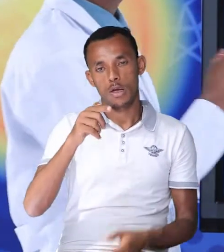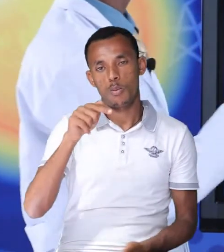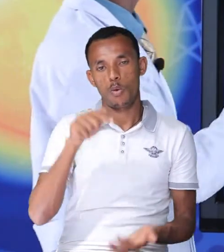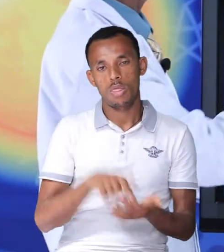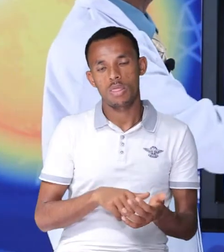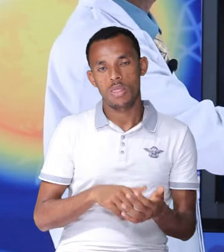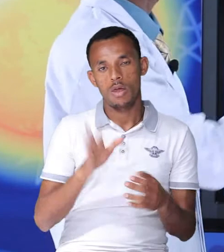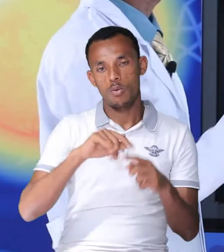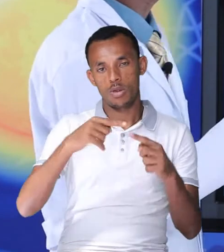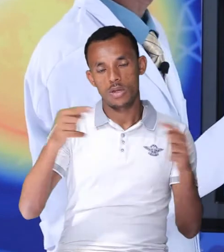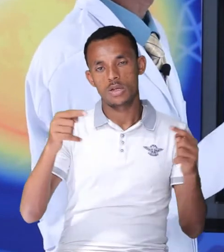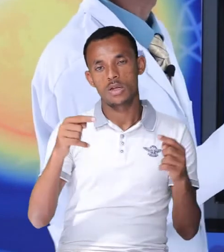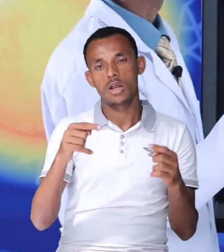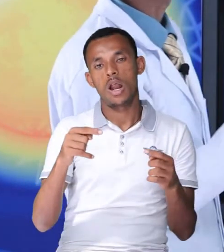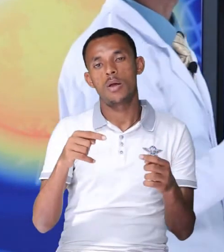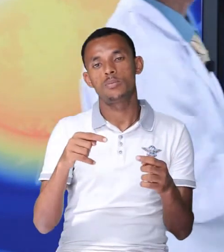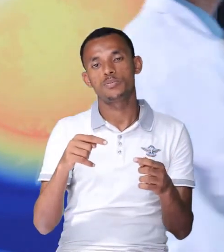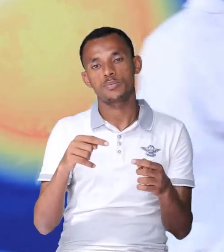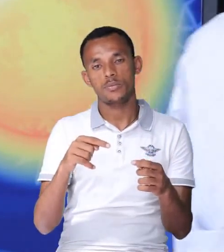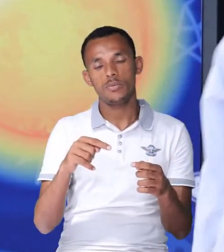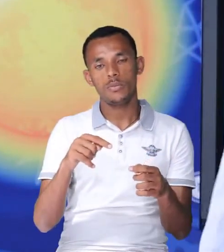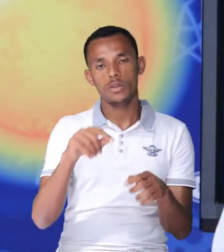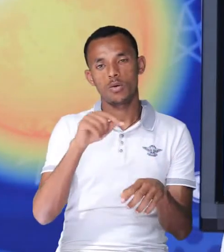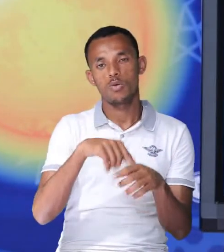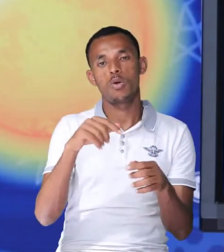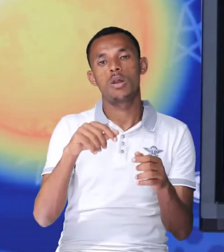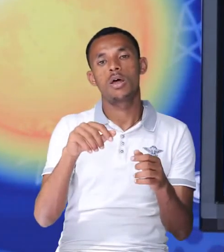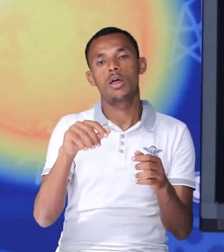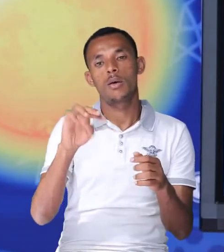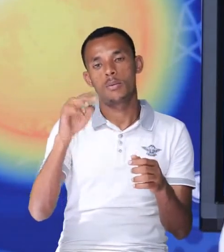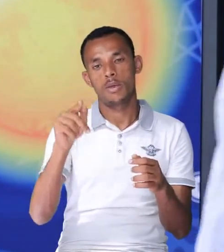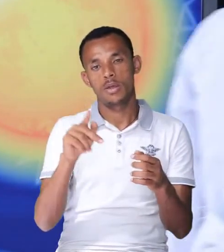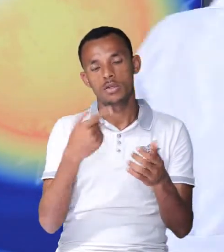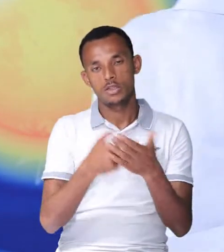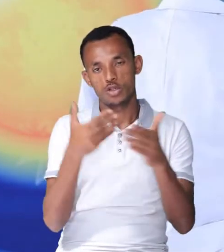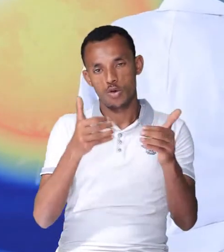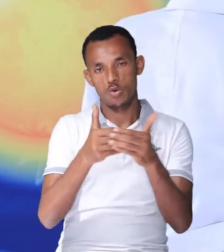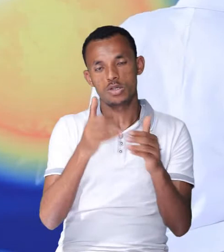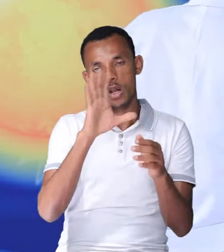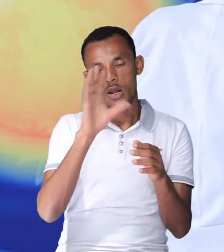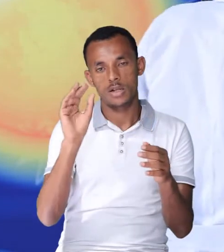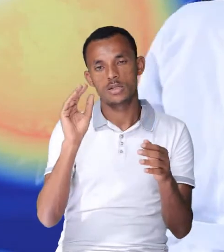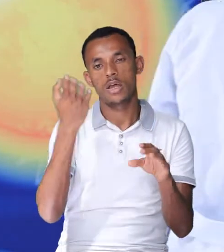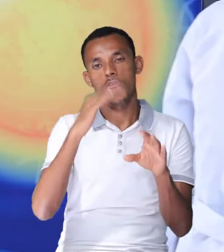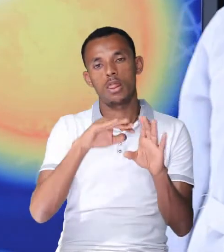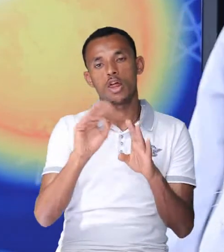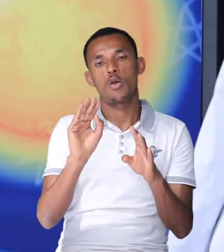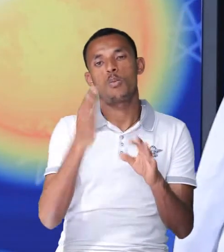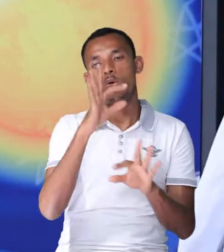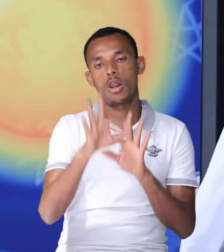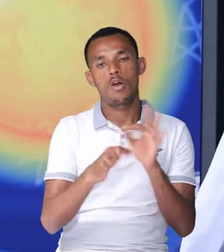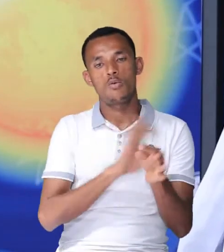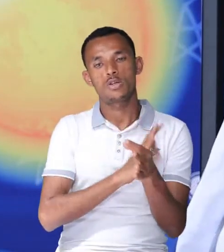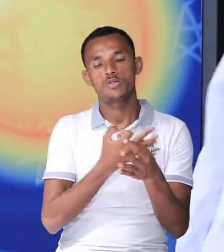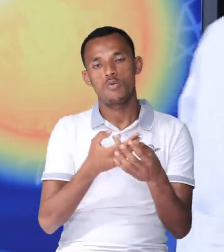In contrast, when a liquid is cooled, the molecules becomes closer and the intermolecular force of attraction